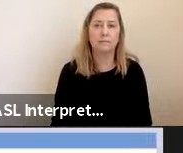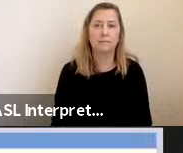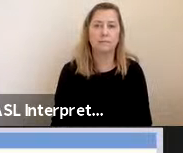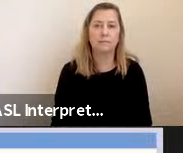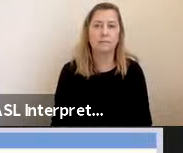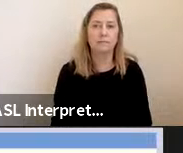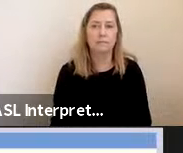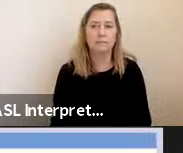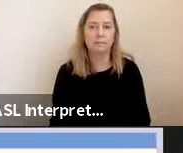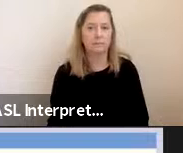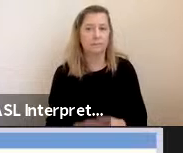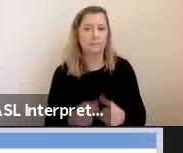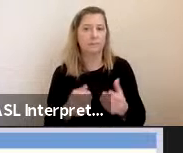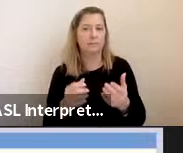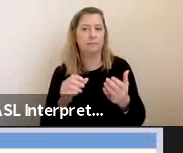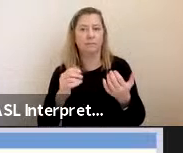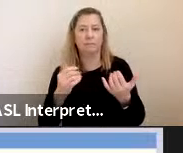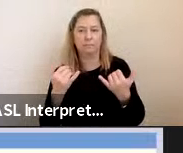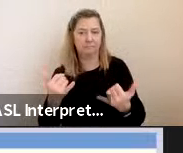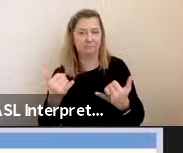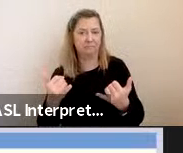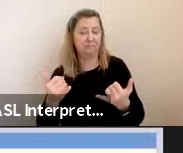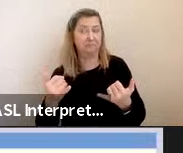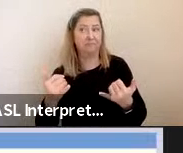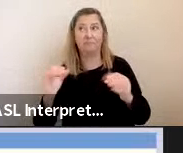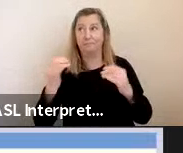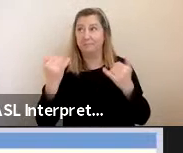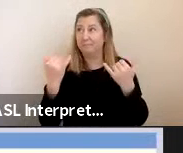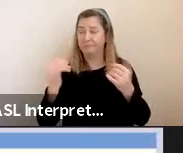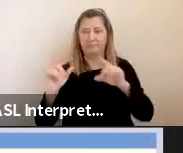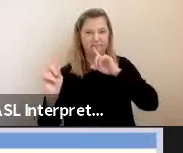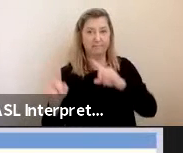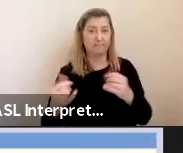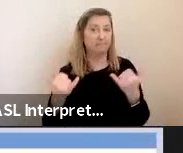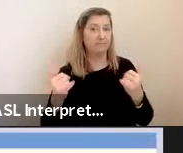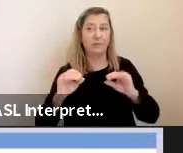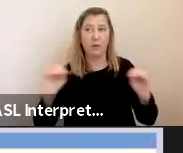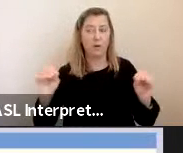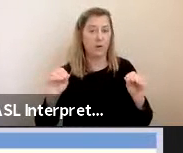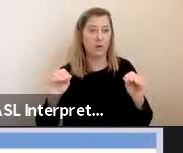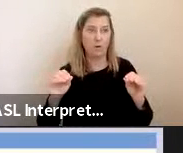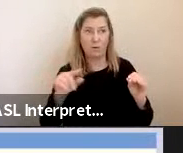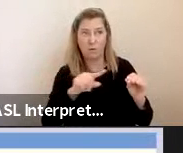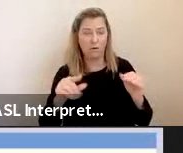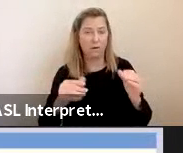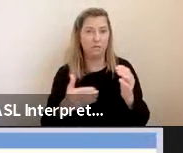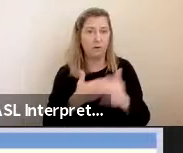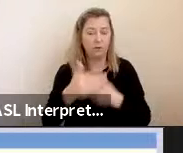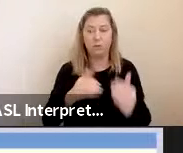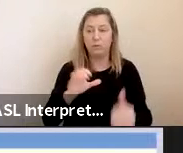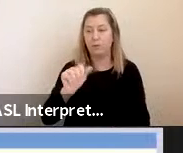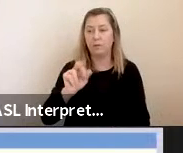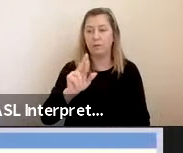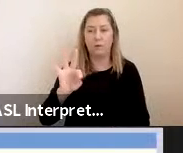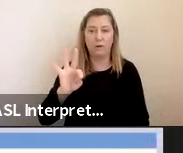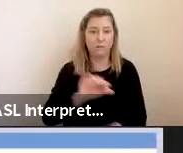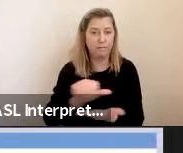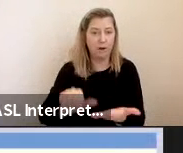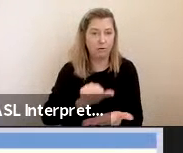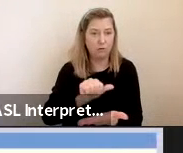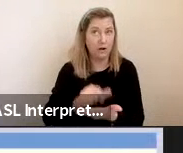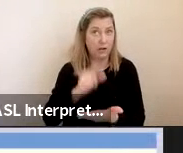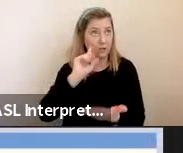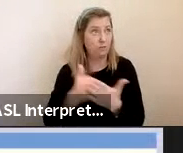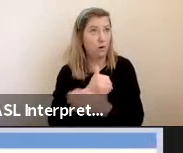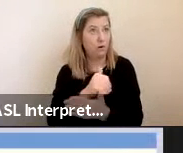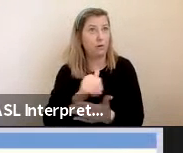At this time, we don't have anyone that has gotten through the CARF accreditation process yet for new vendors. So